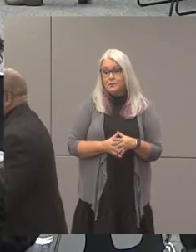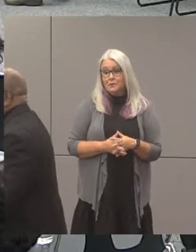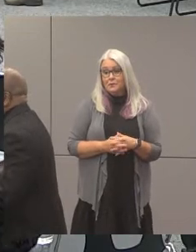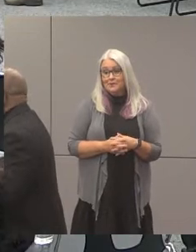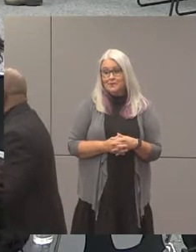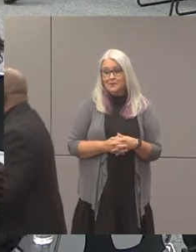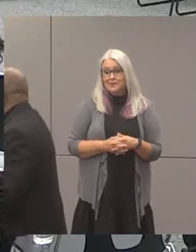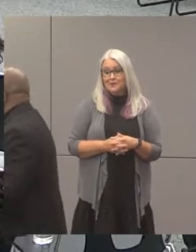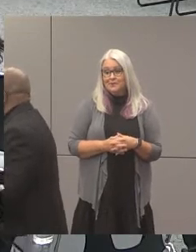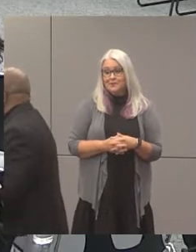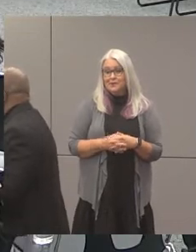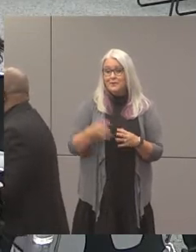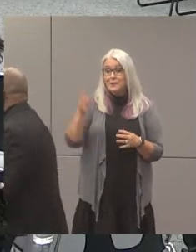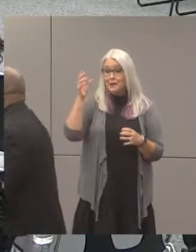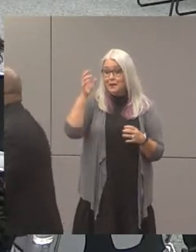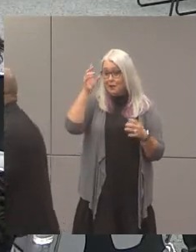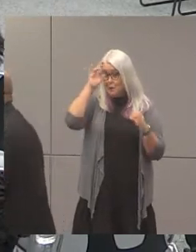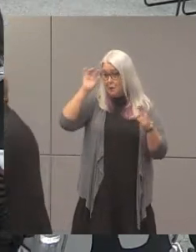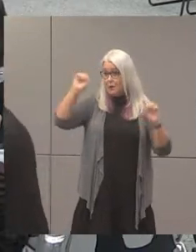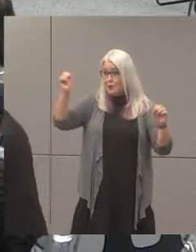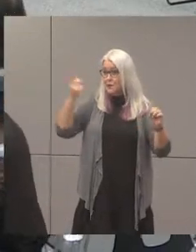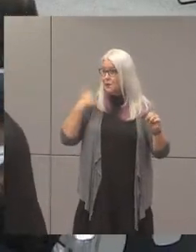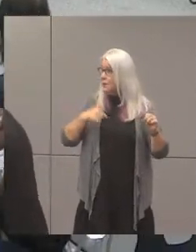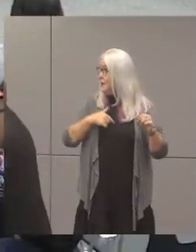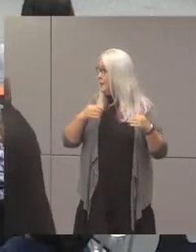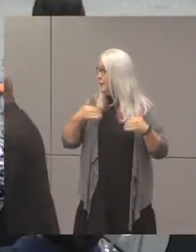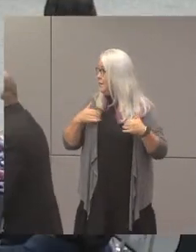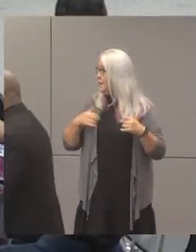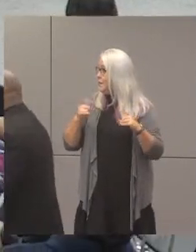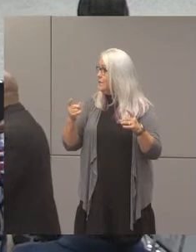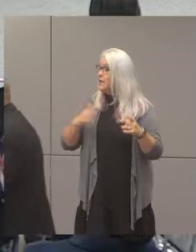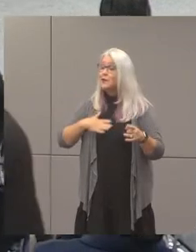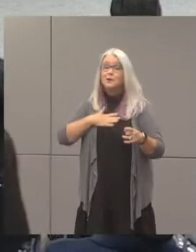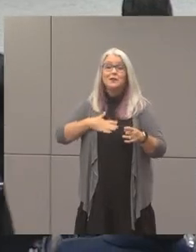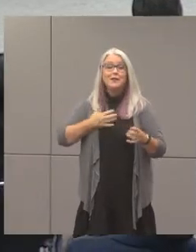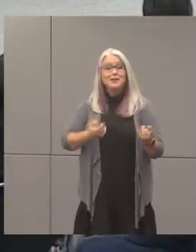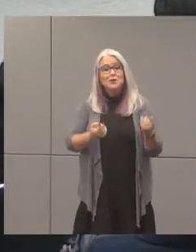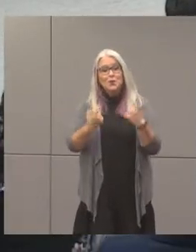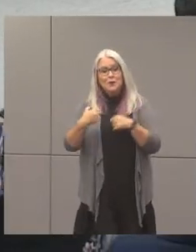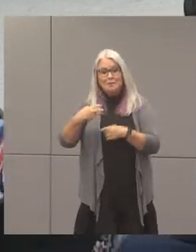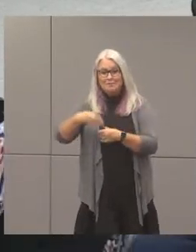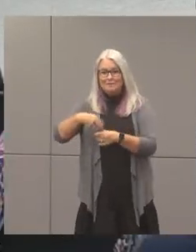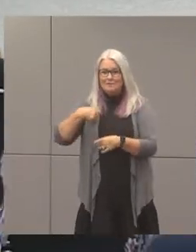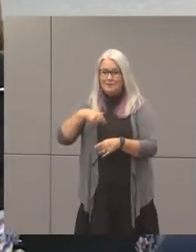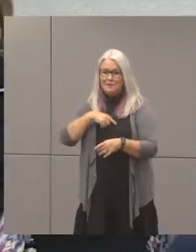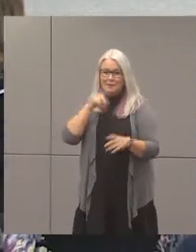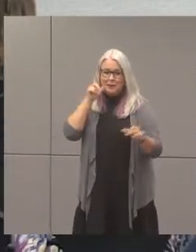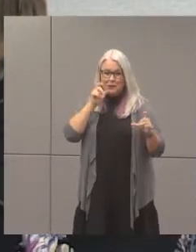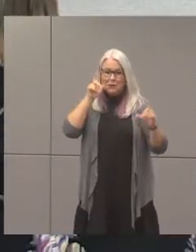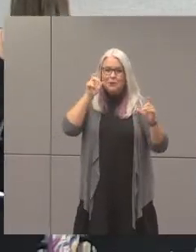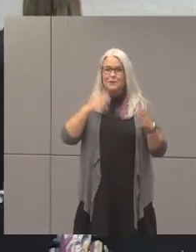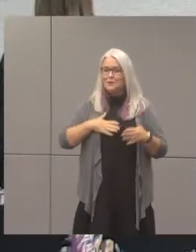Madam President? Madam President? Yes. Would you please join us? I will. Thank you.